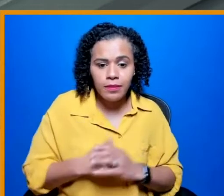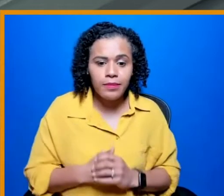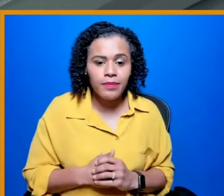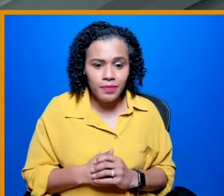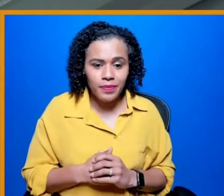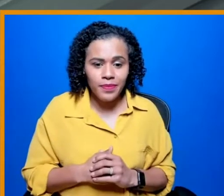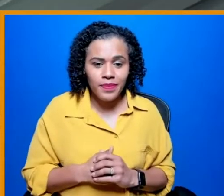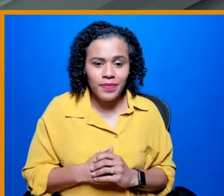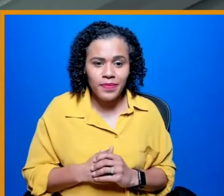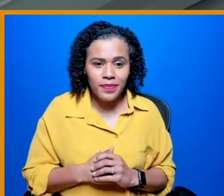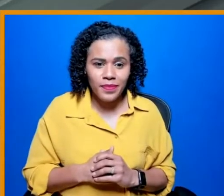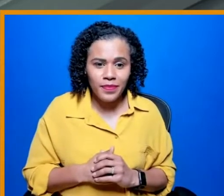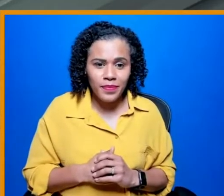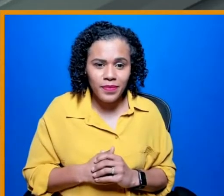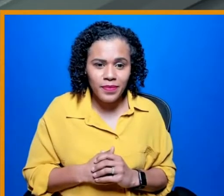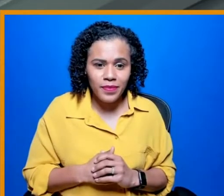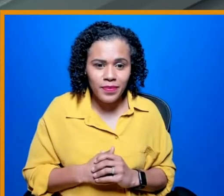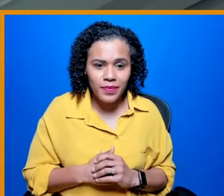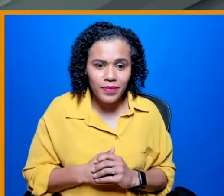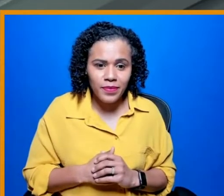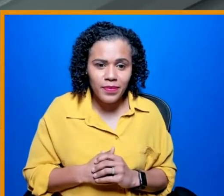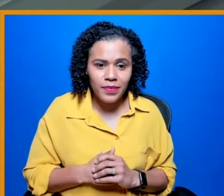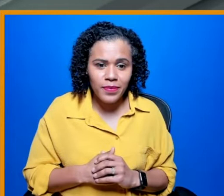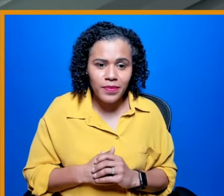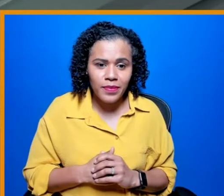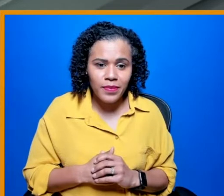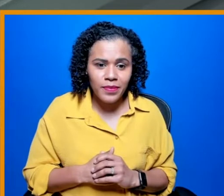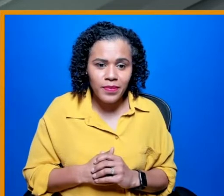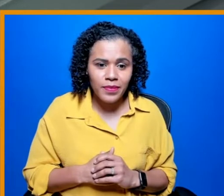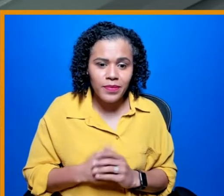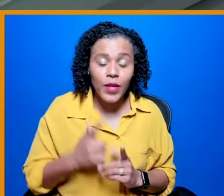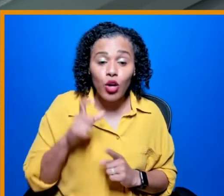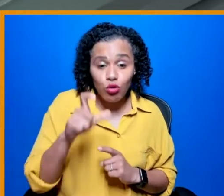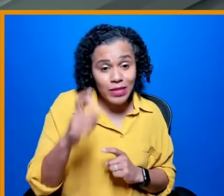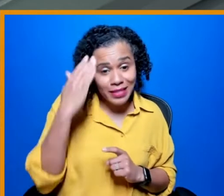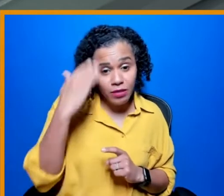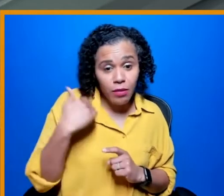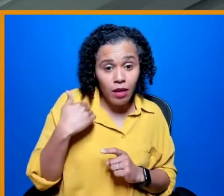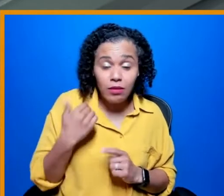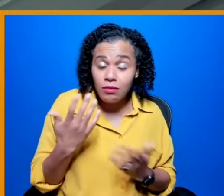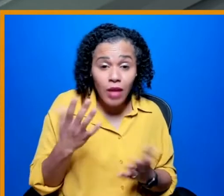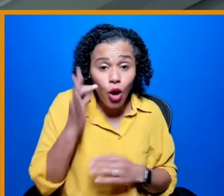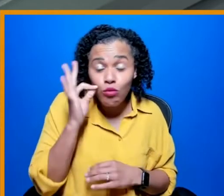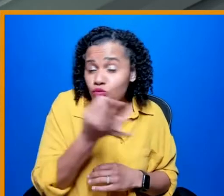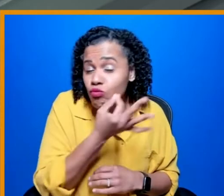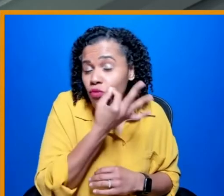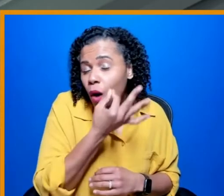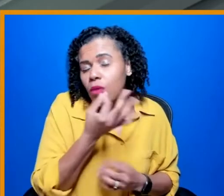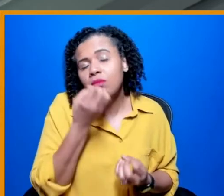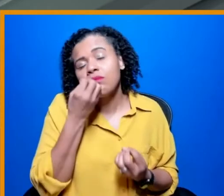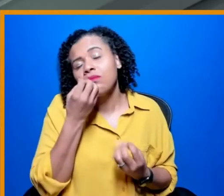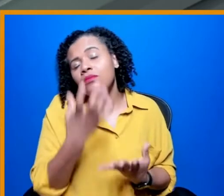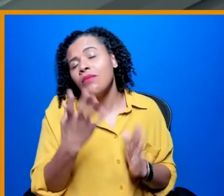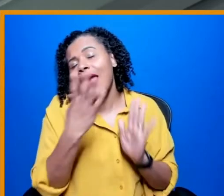Christine also reminded us at the very beginning how Rose was such a wonderful example of what